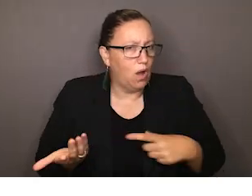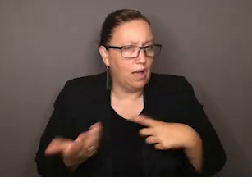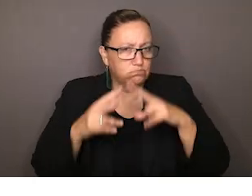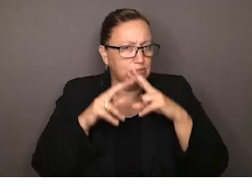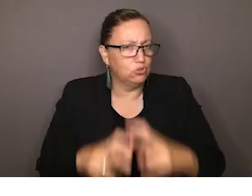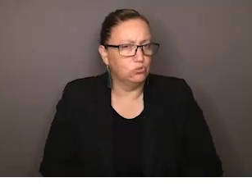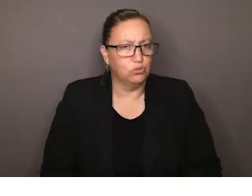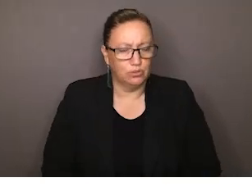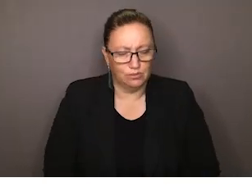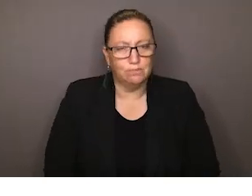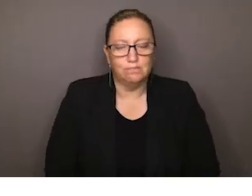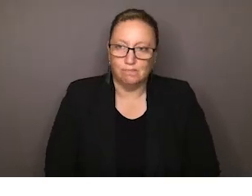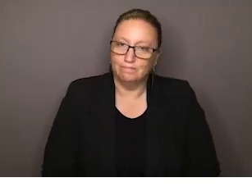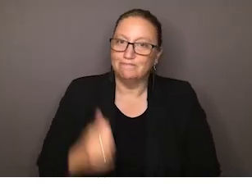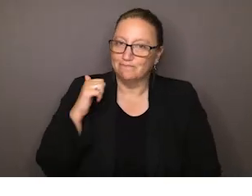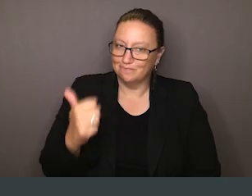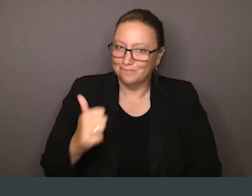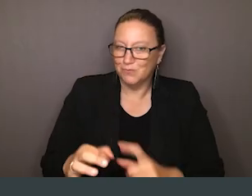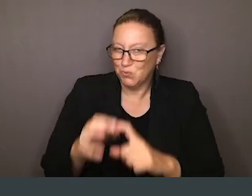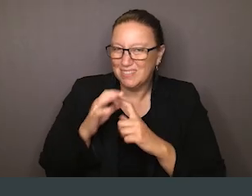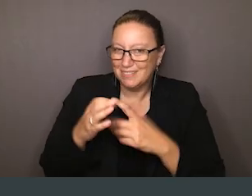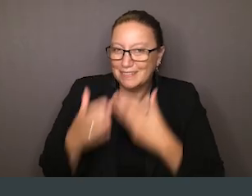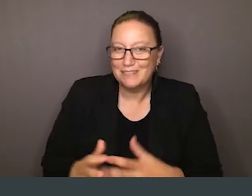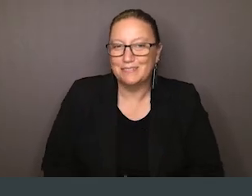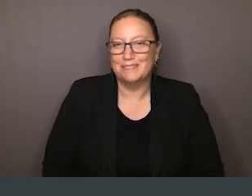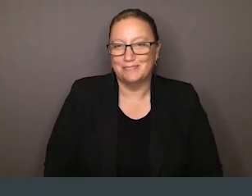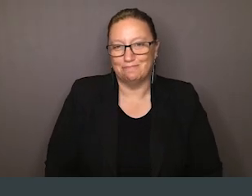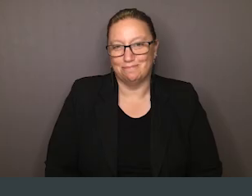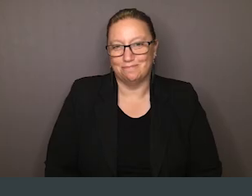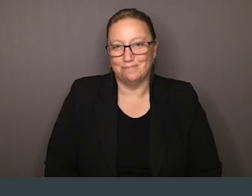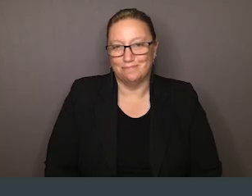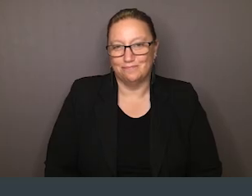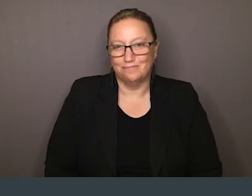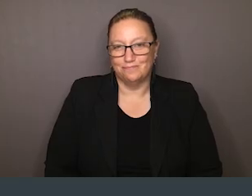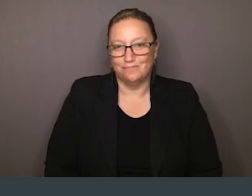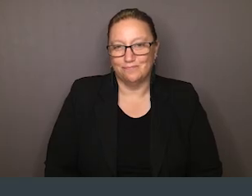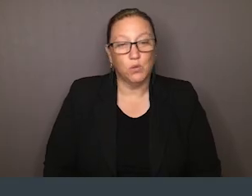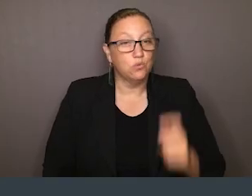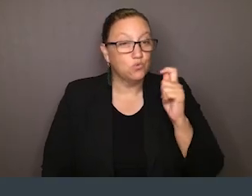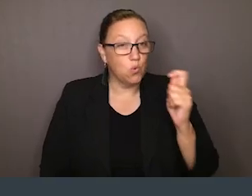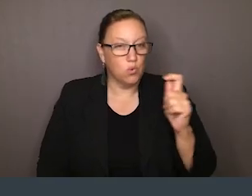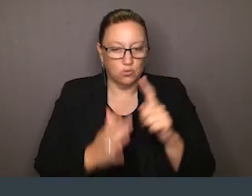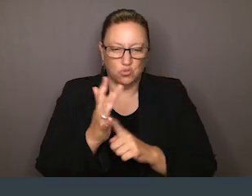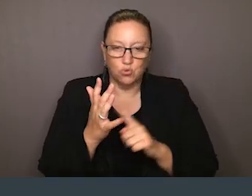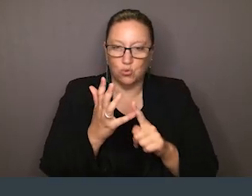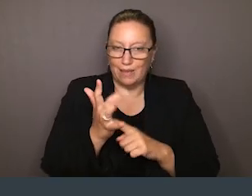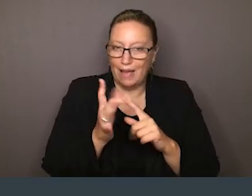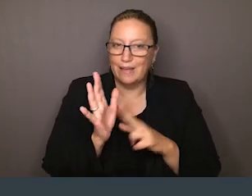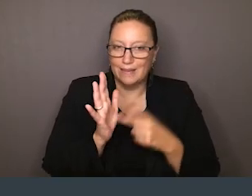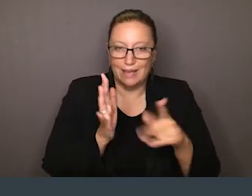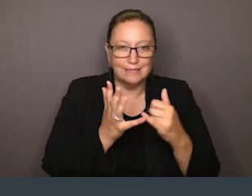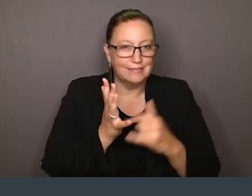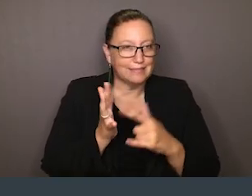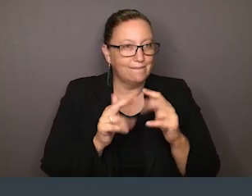for the centre? It's a great question. And as we will soon hear from Julian and